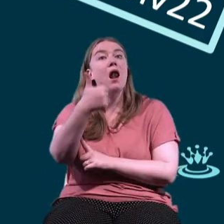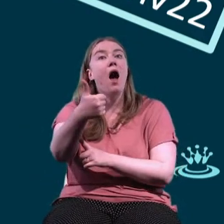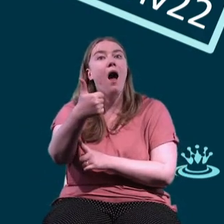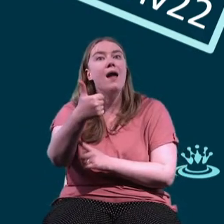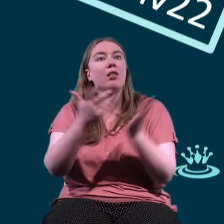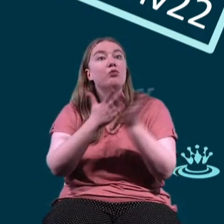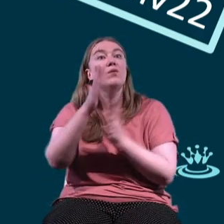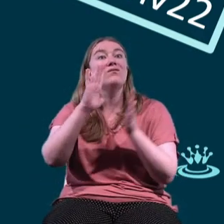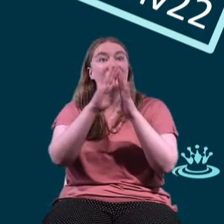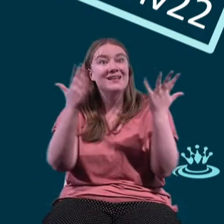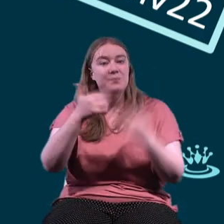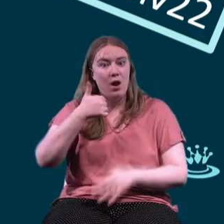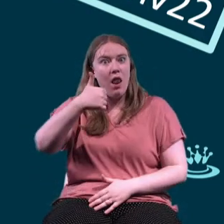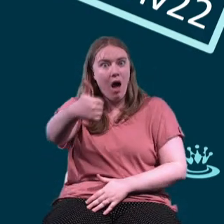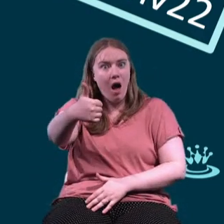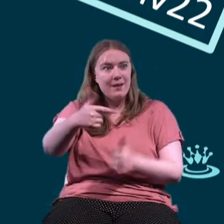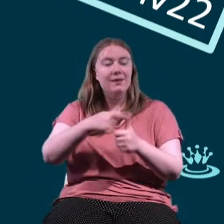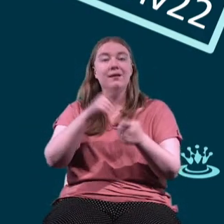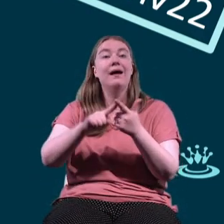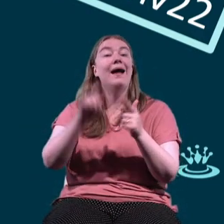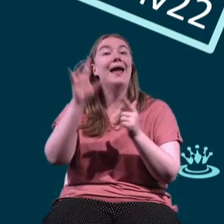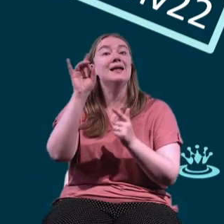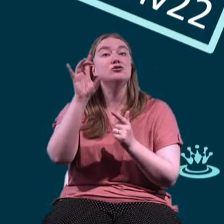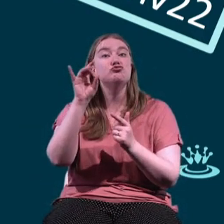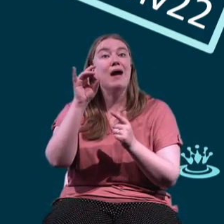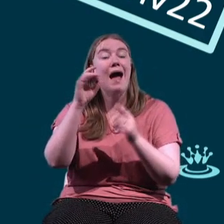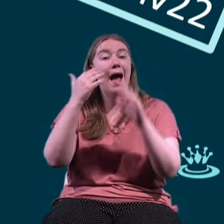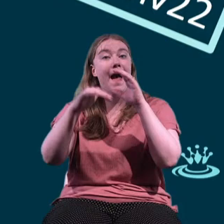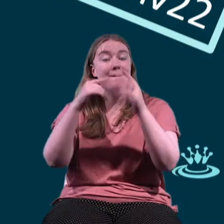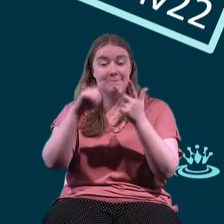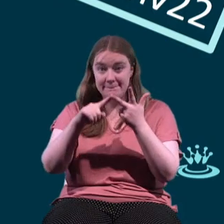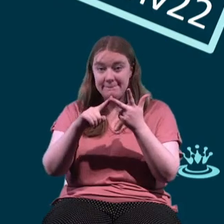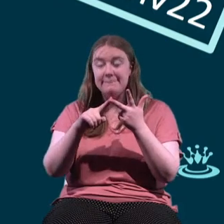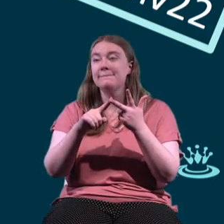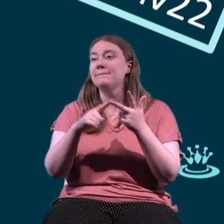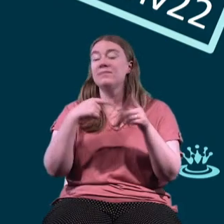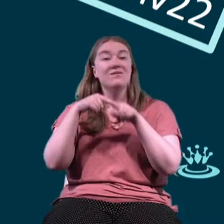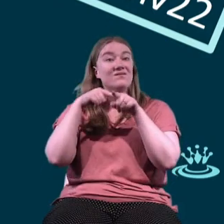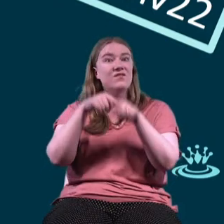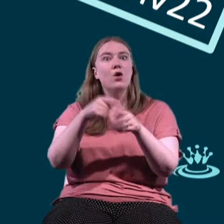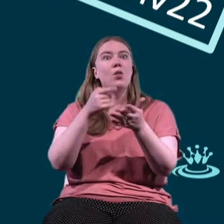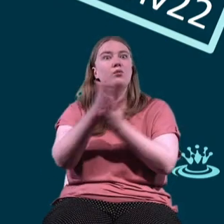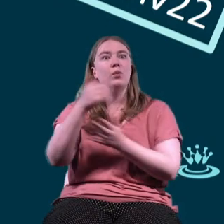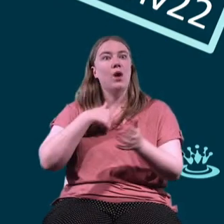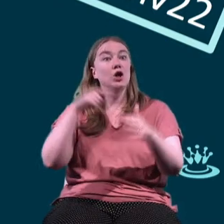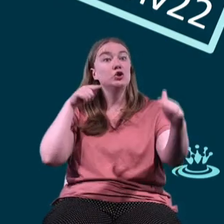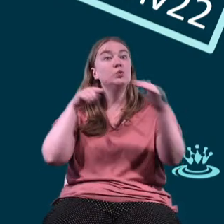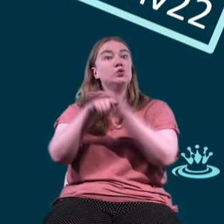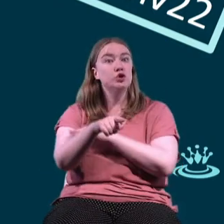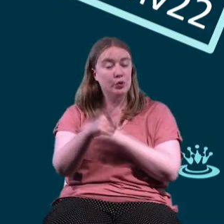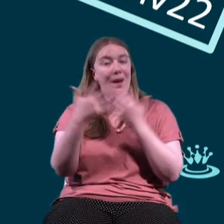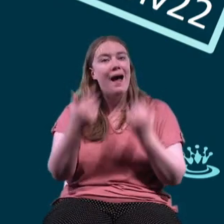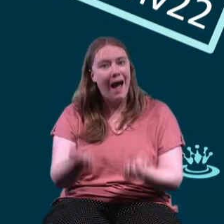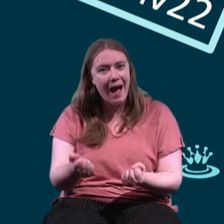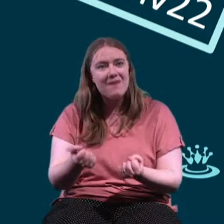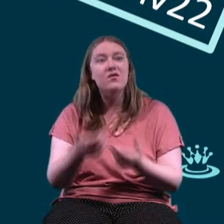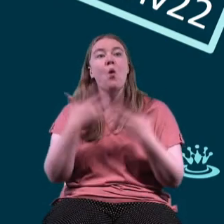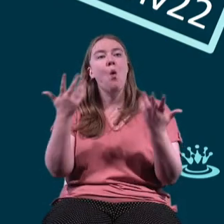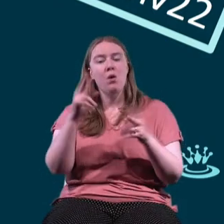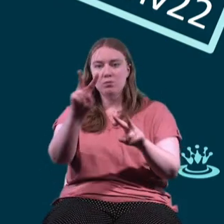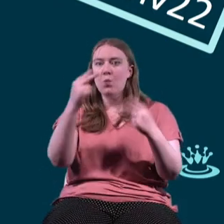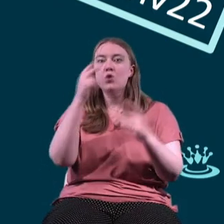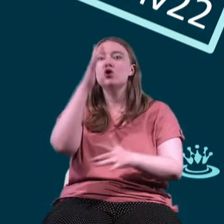Facebook, you can use Instagram, you can use follow on the YouTube channel. If you're watching